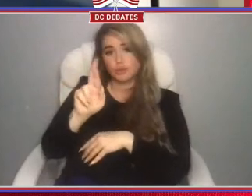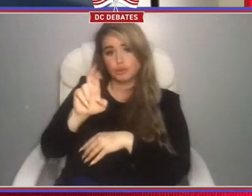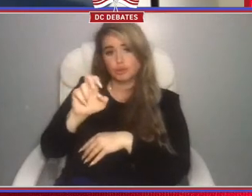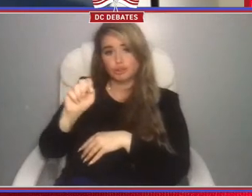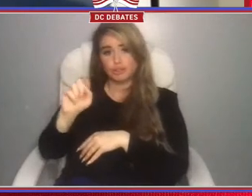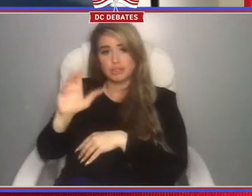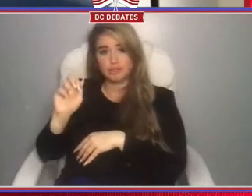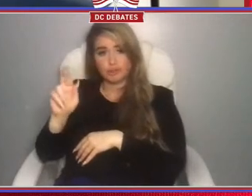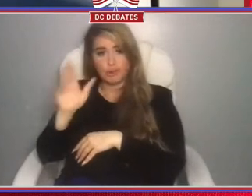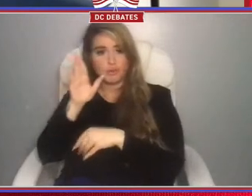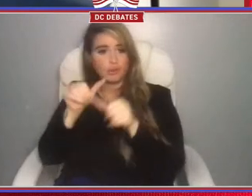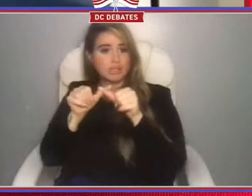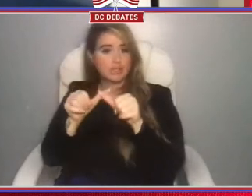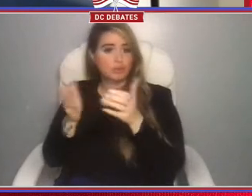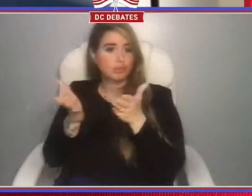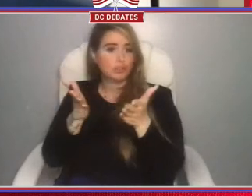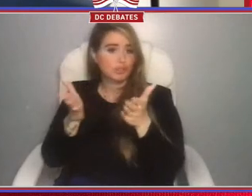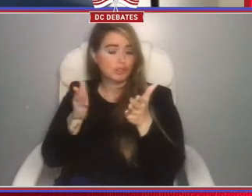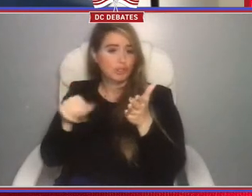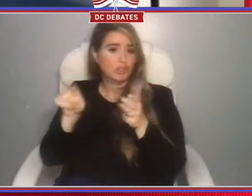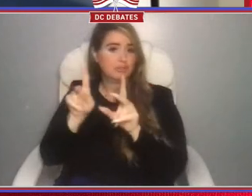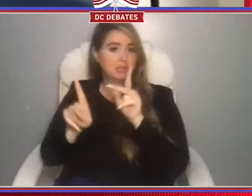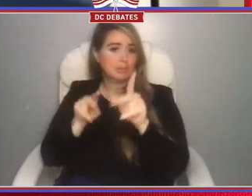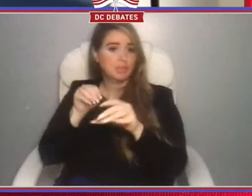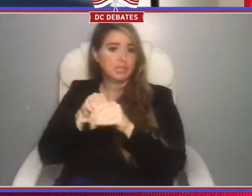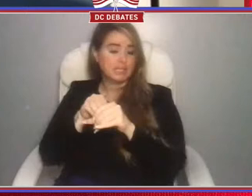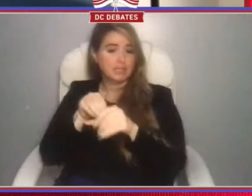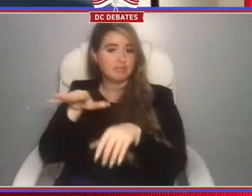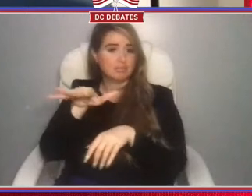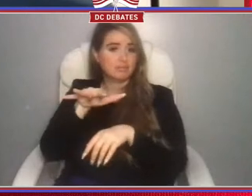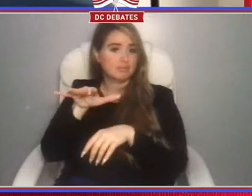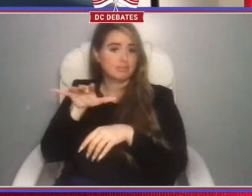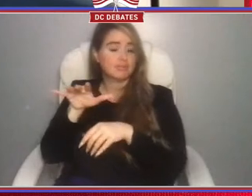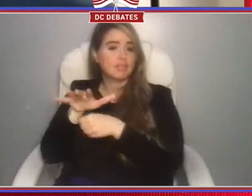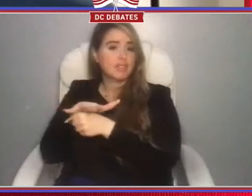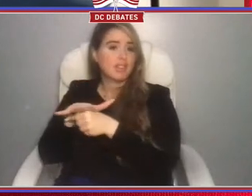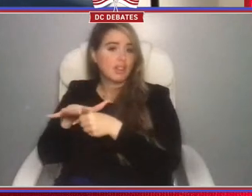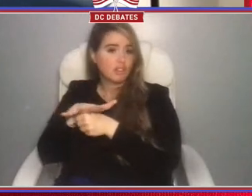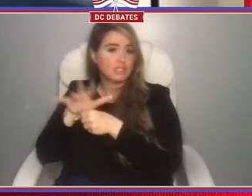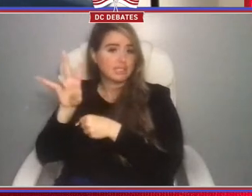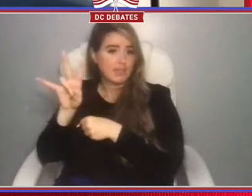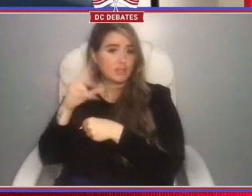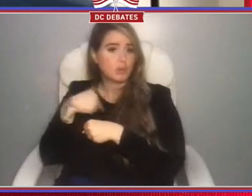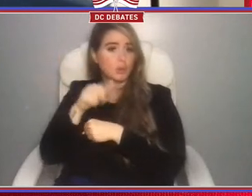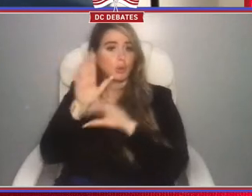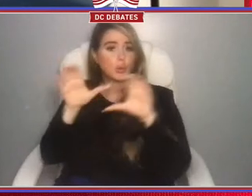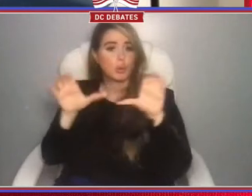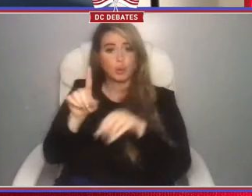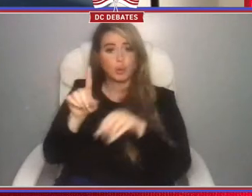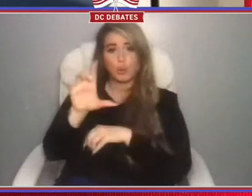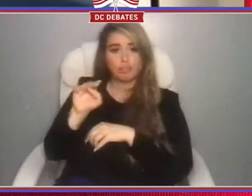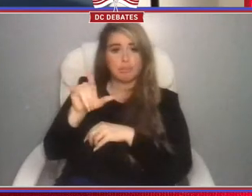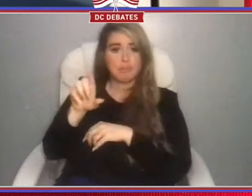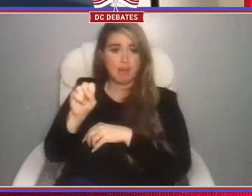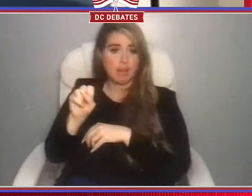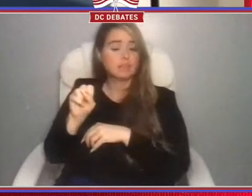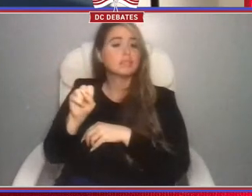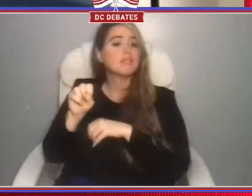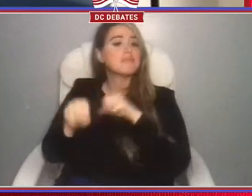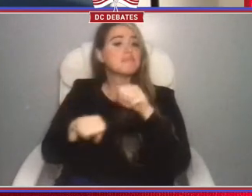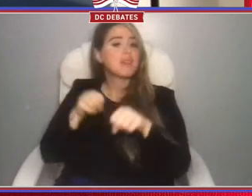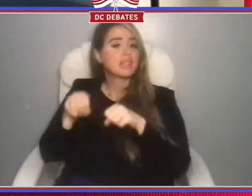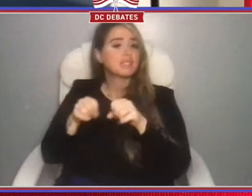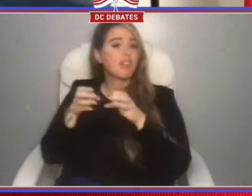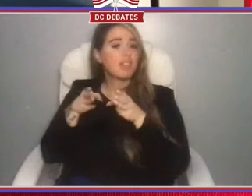Ward 7 by getting to the Benning Metro. We're going to do 100 miles of bicycle lanes. I am proud that